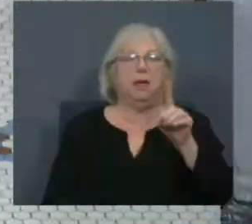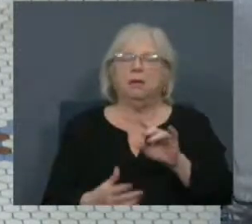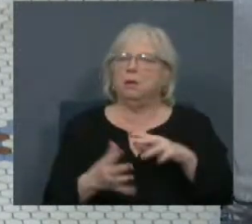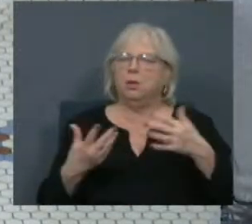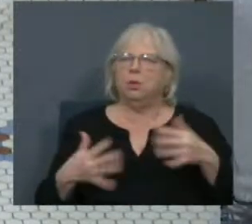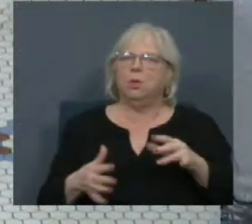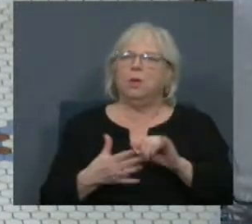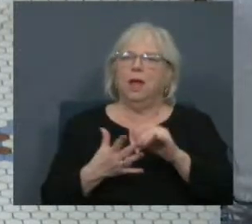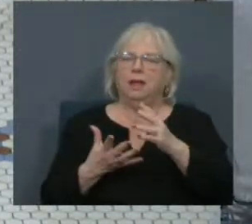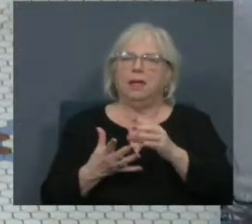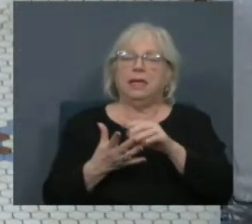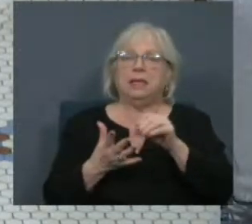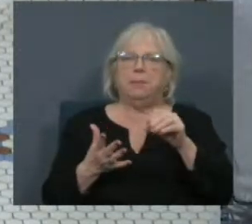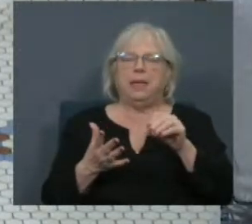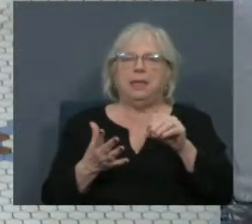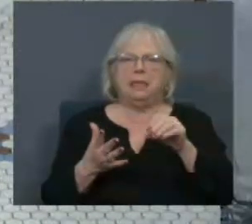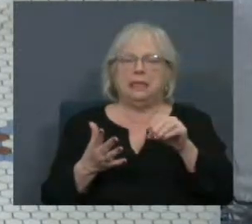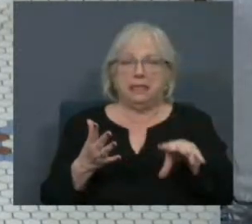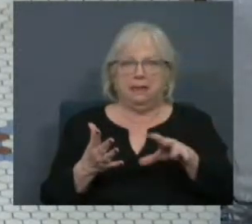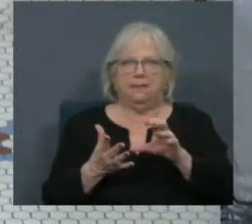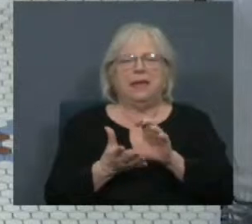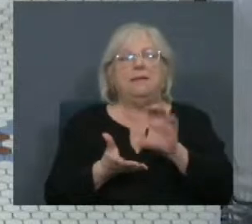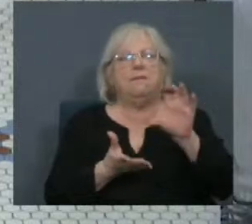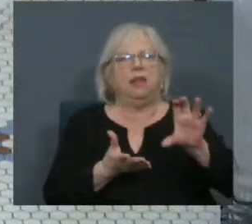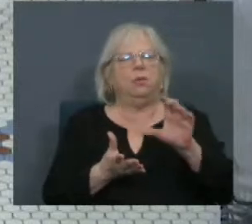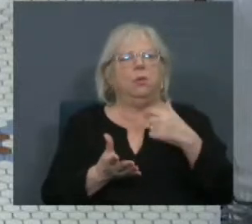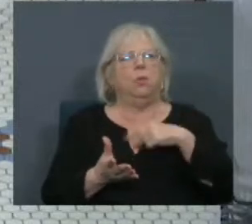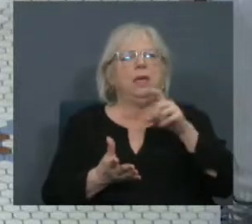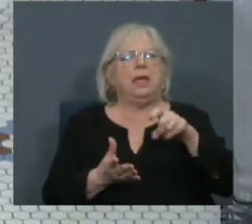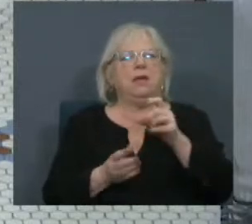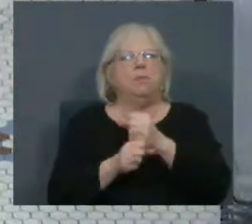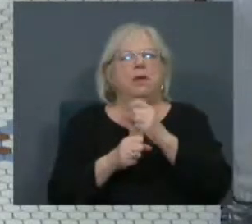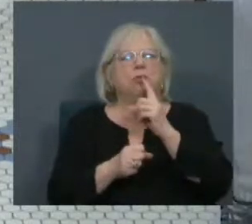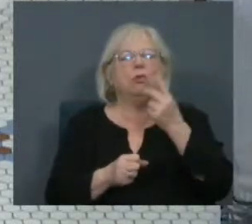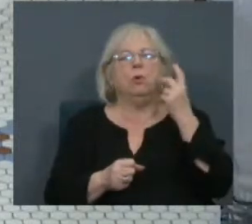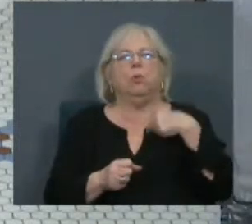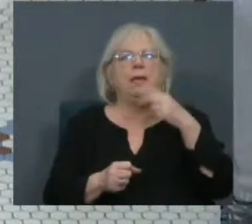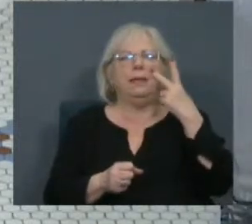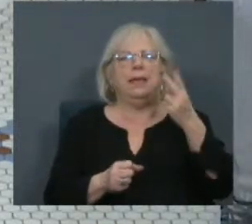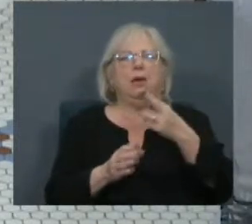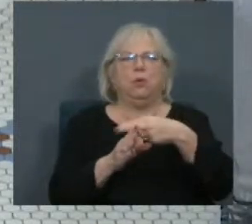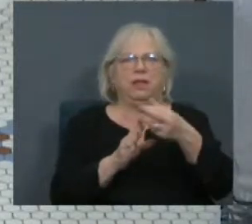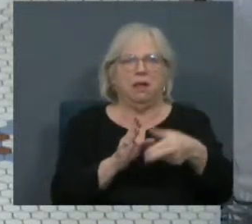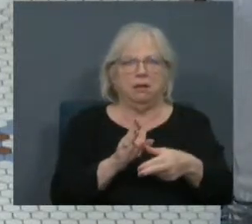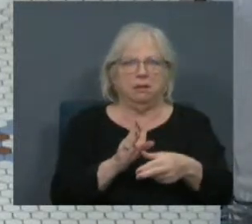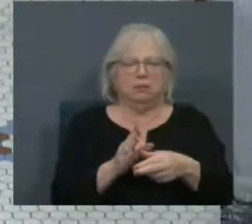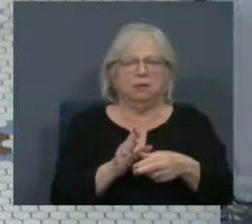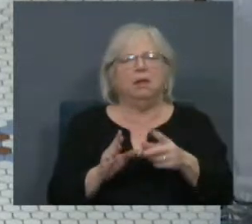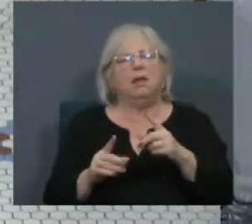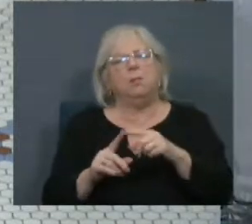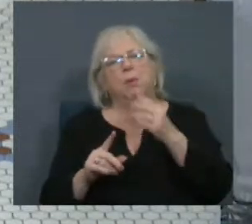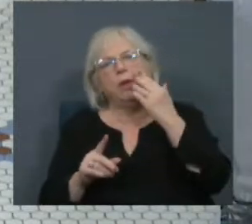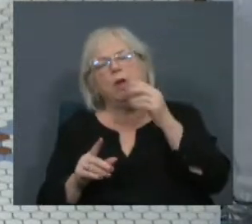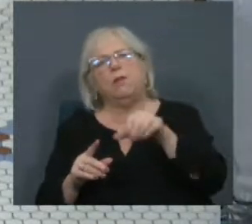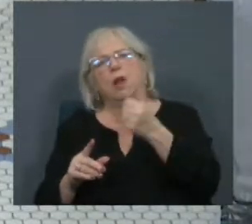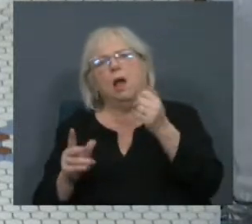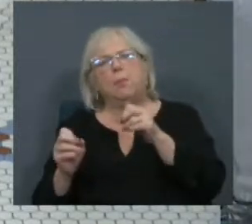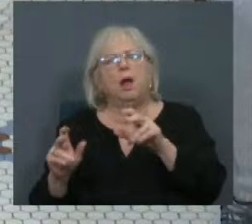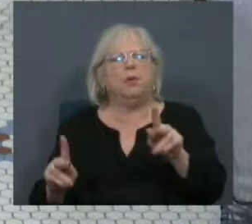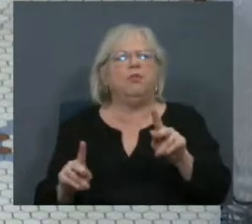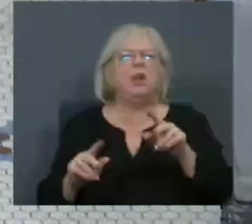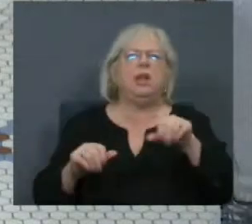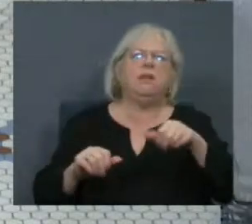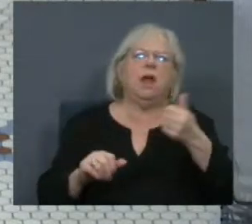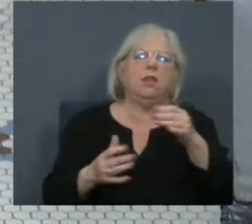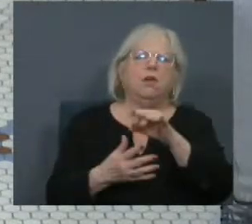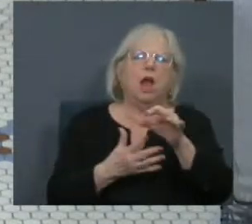expensive investment, and we need to make sure that we are seeing results from it. But we know there are other opportunities, there are other options out